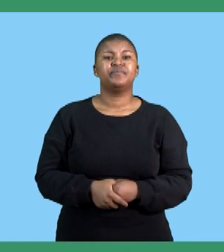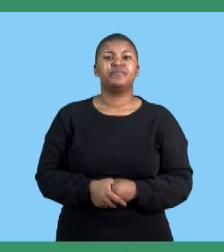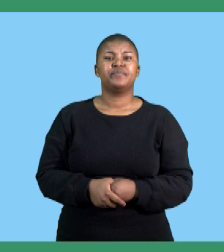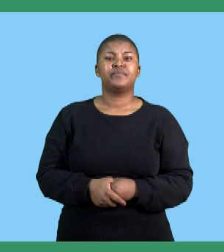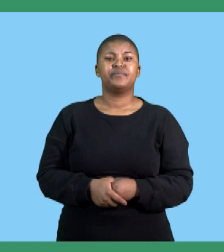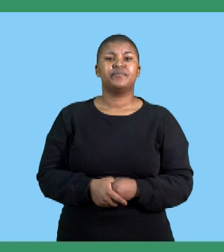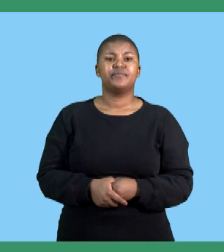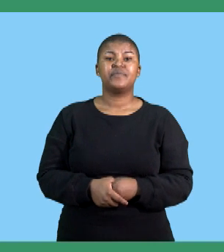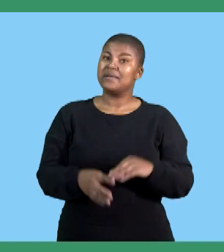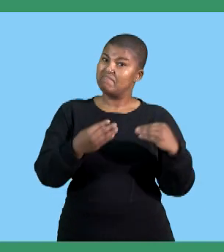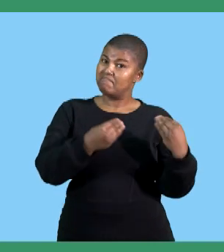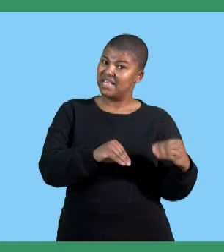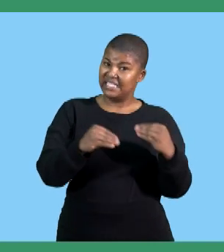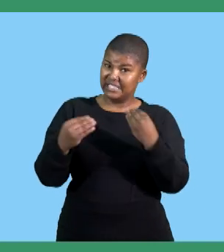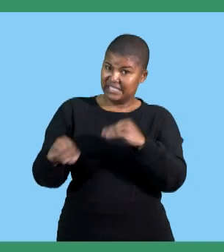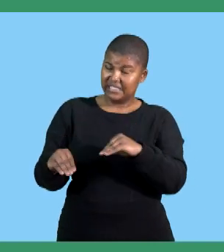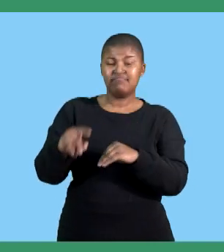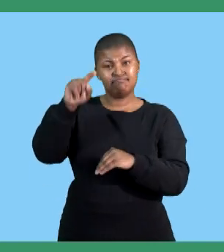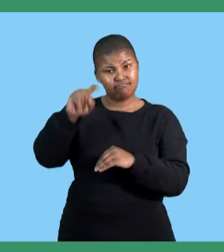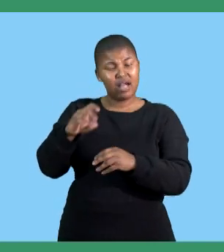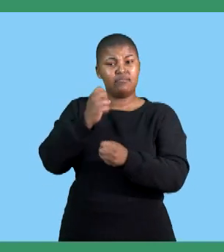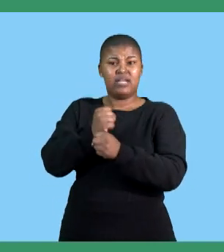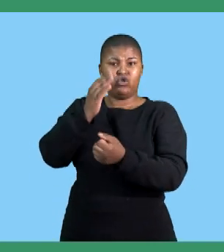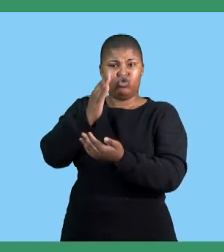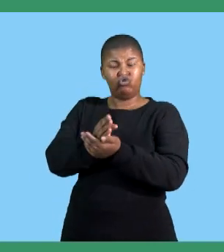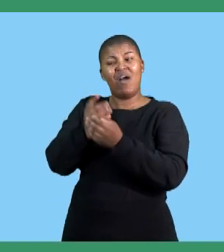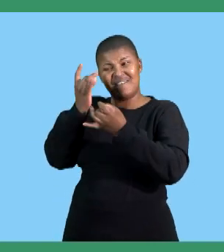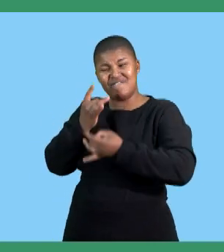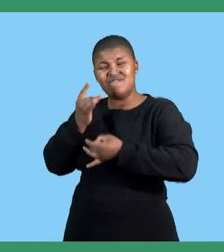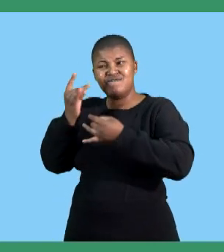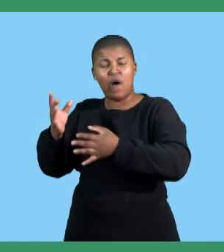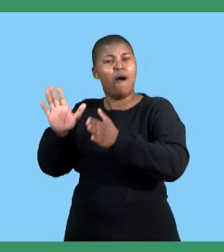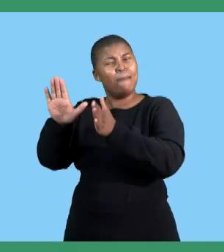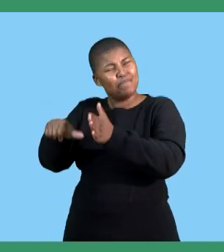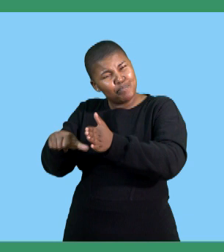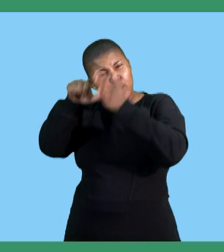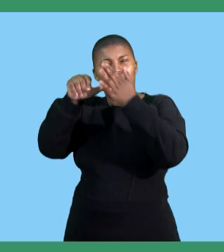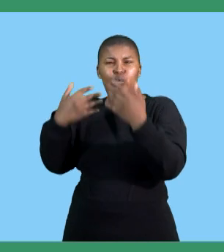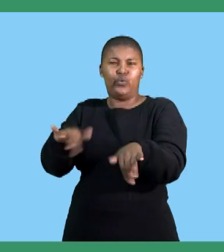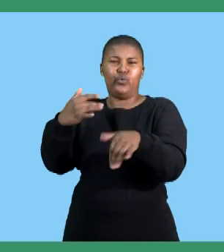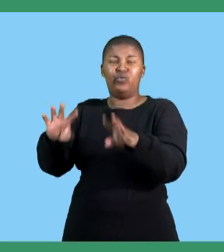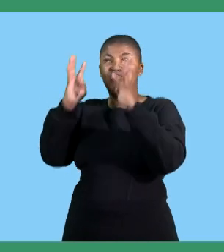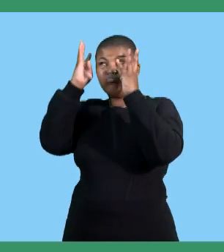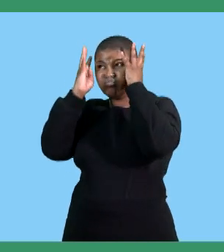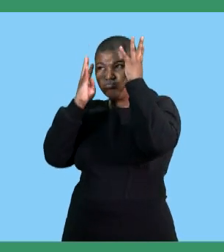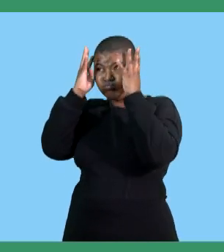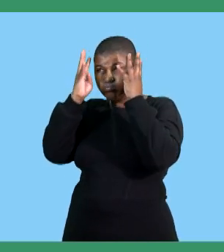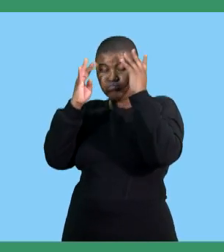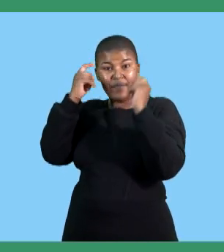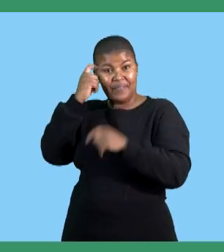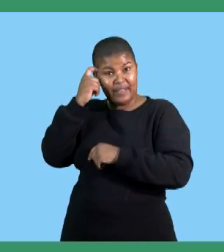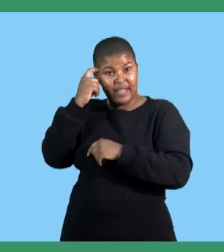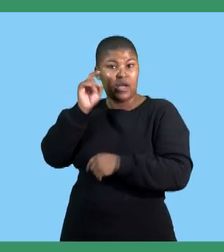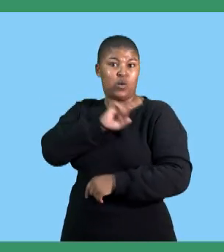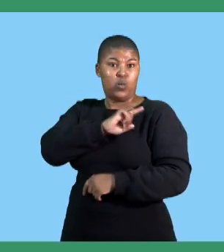Businesses must also emphasize the importance of creative thinking so that staff members can know that